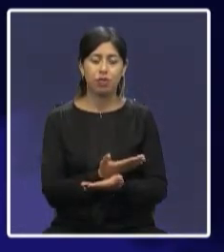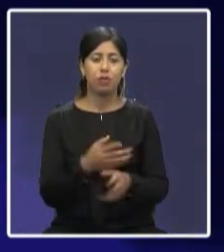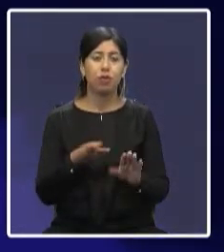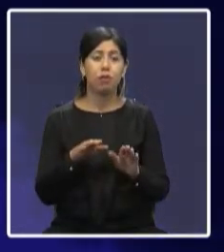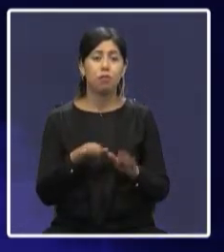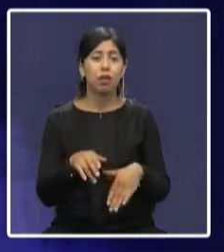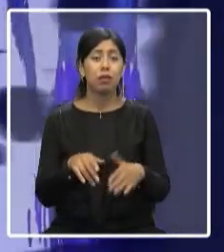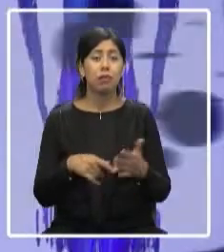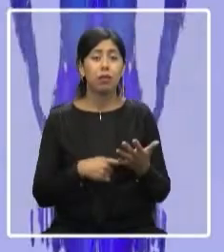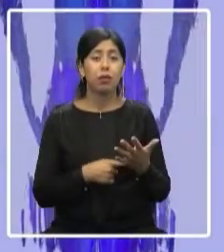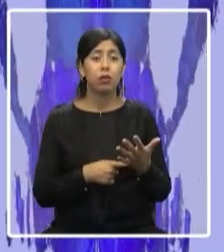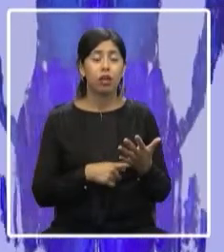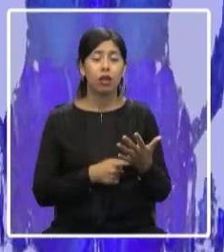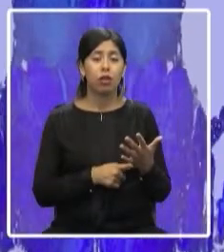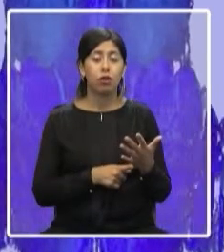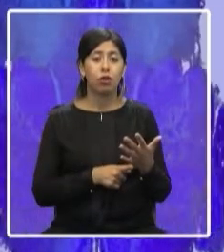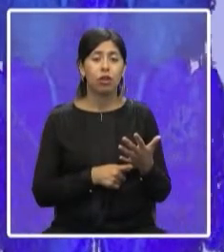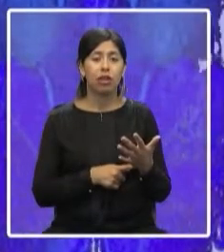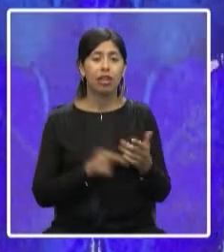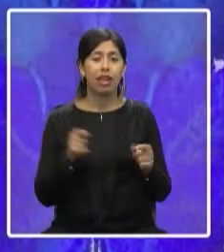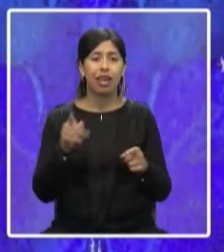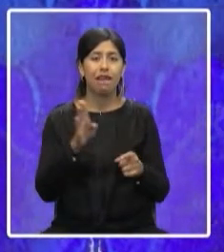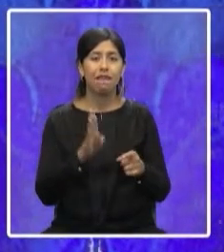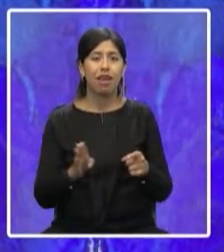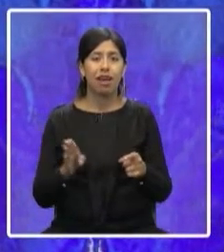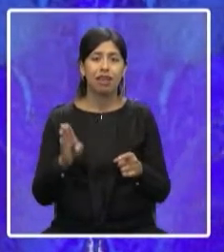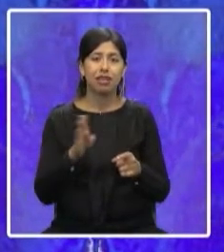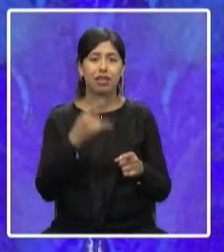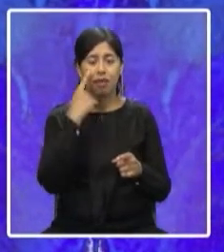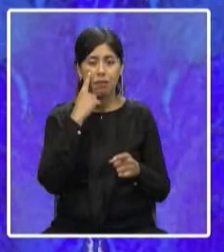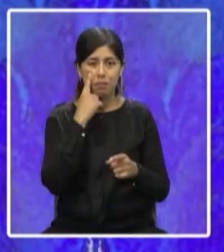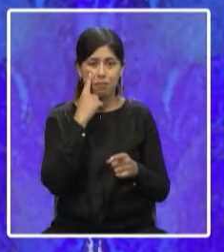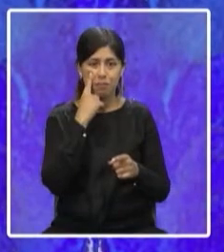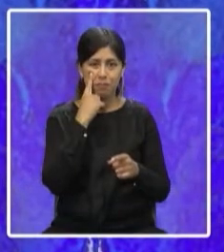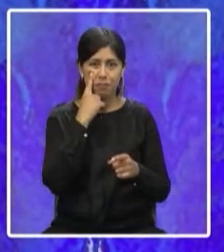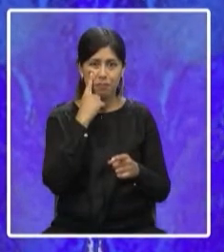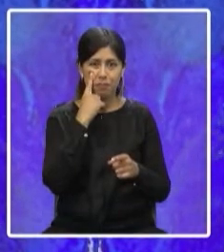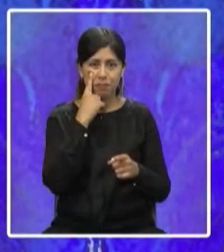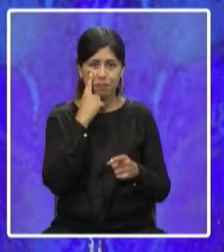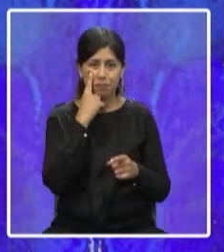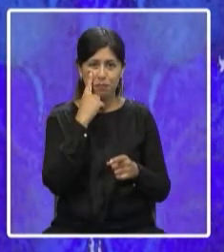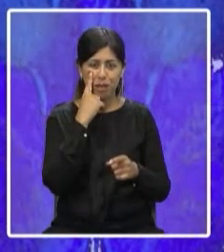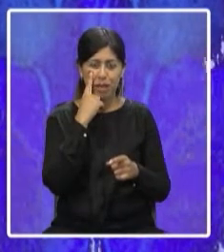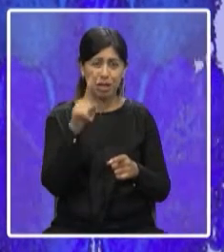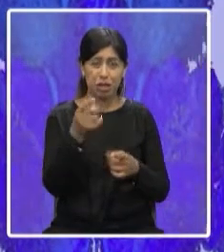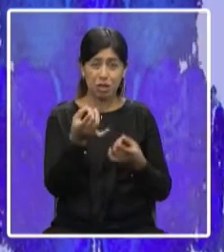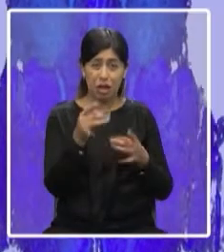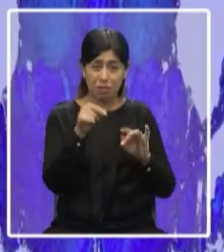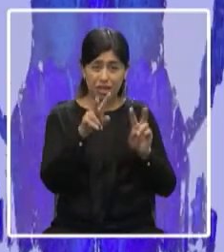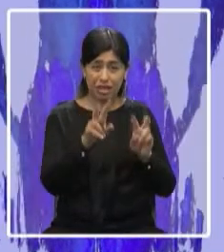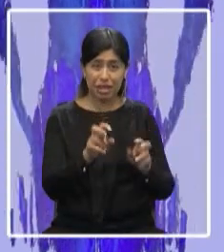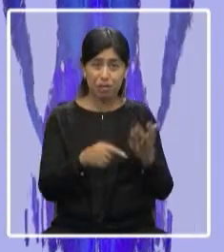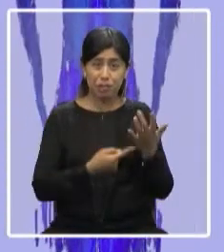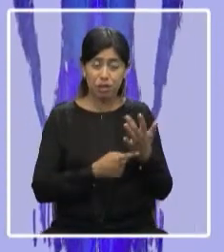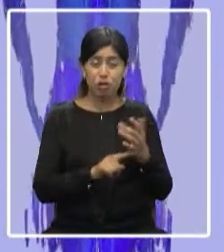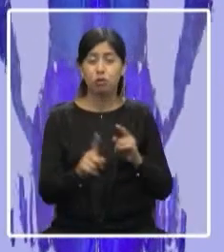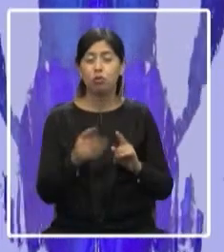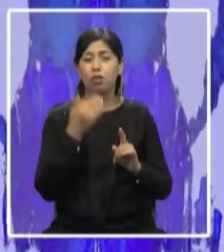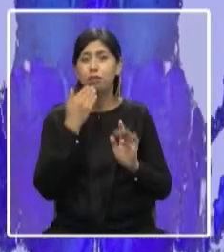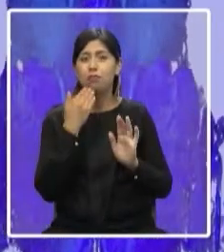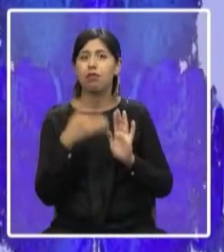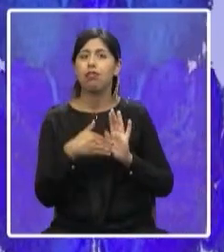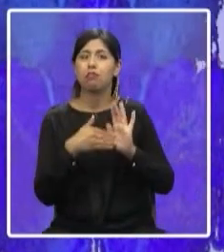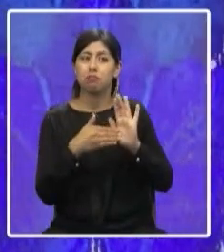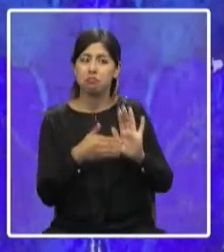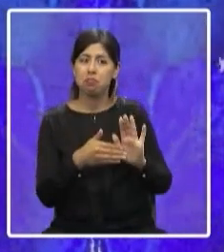And they are not specifically about technology or changing tools. They actually reflect changing incomes,